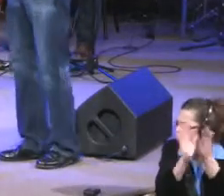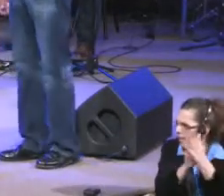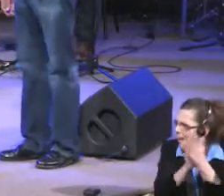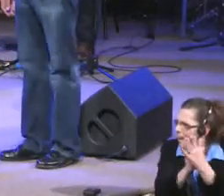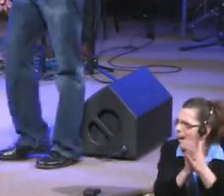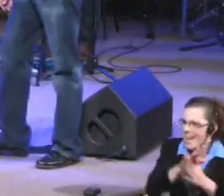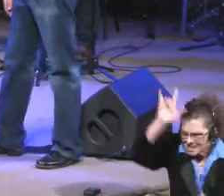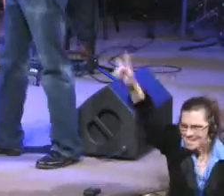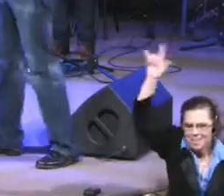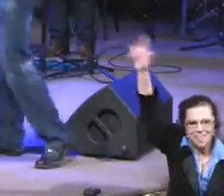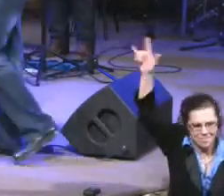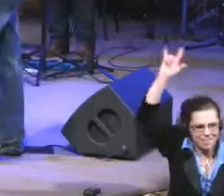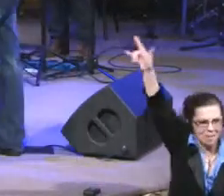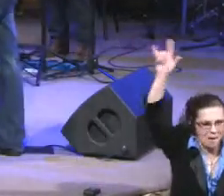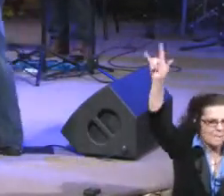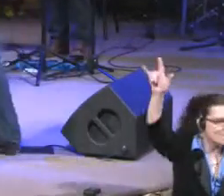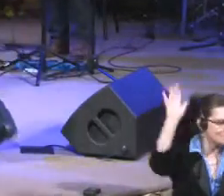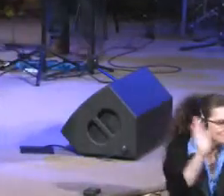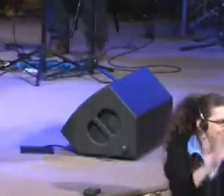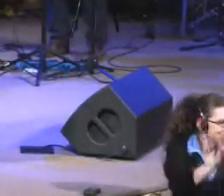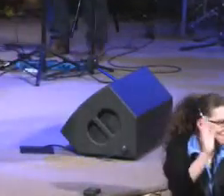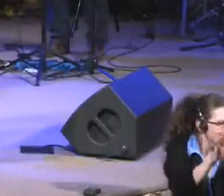him know you love him.